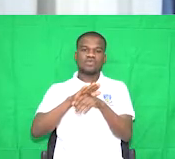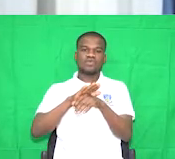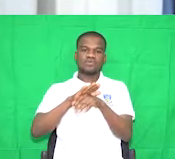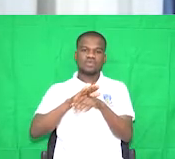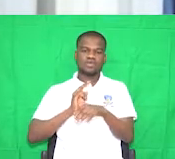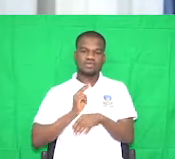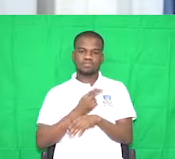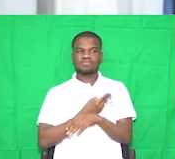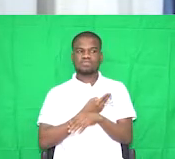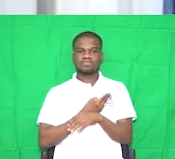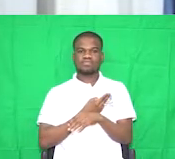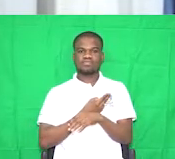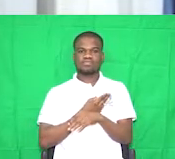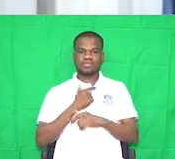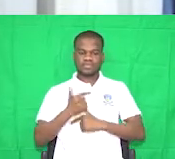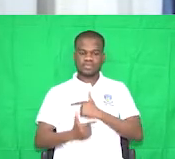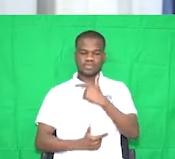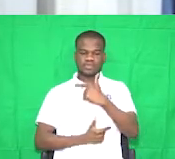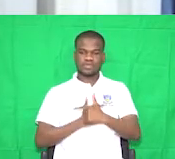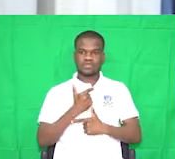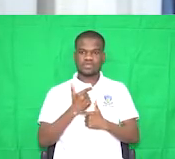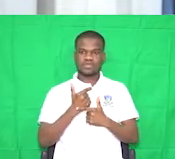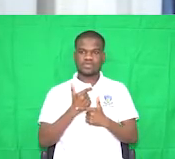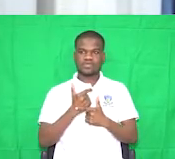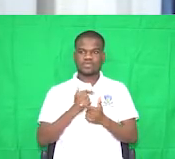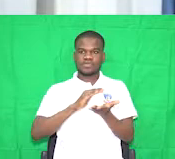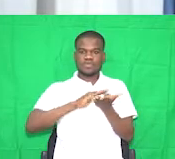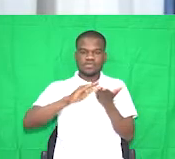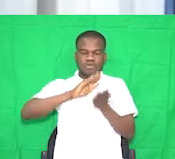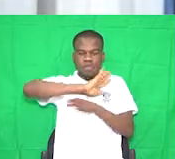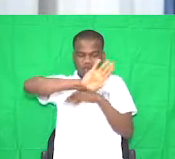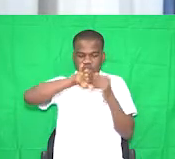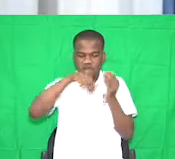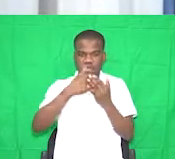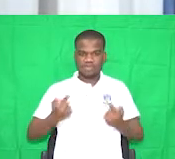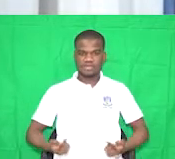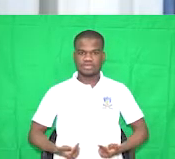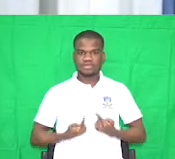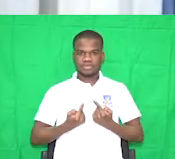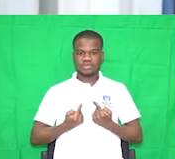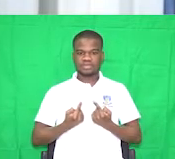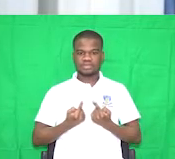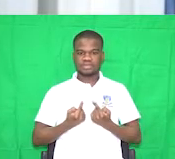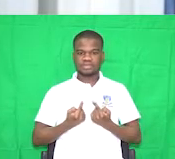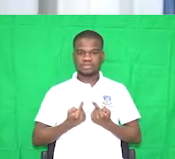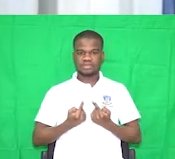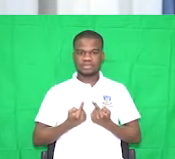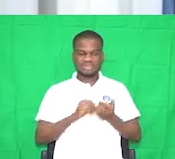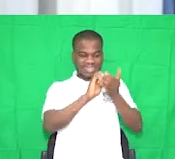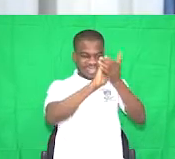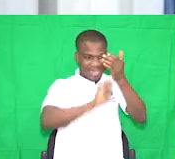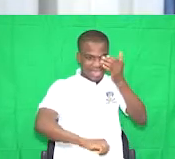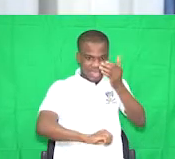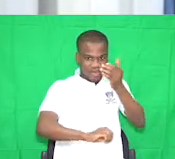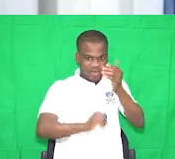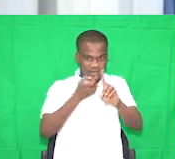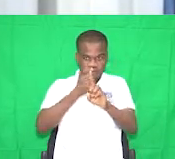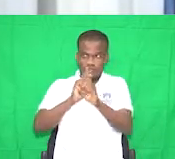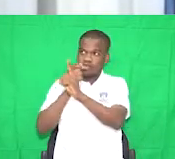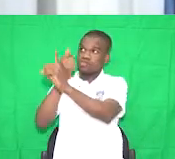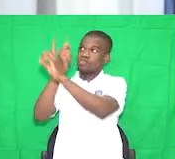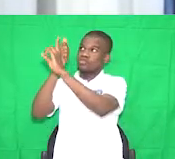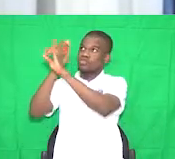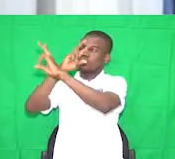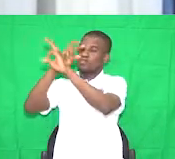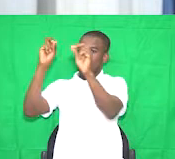and graciously forgive all our iniquities. Cast us not away